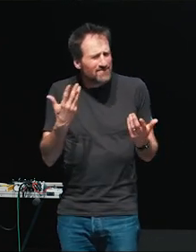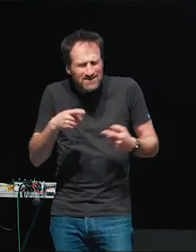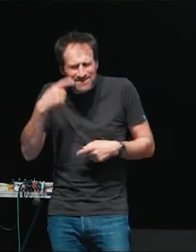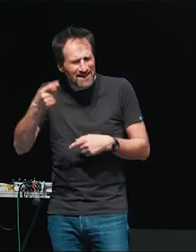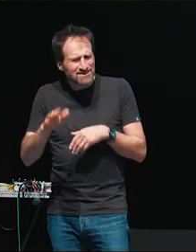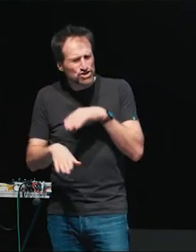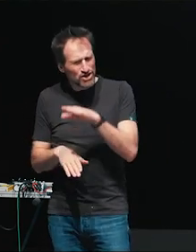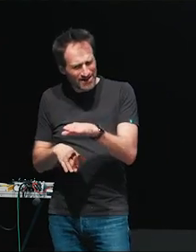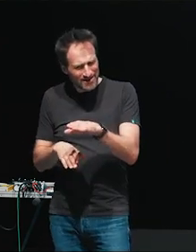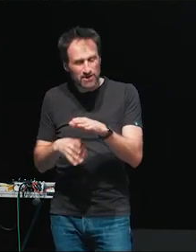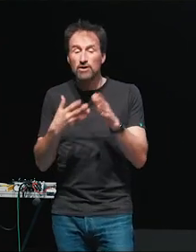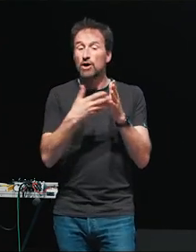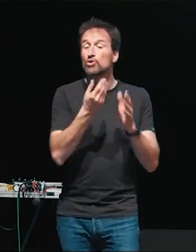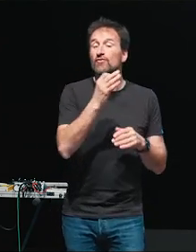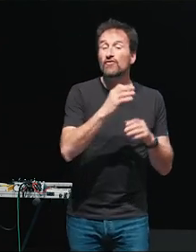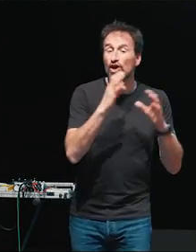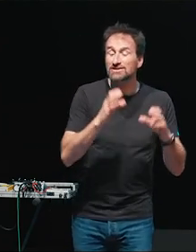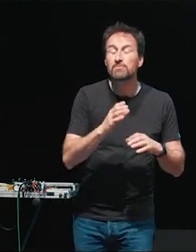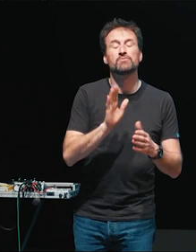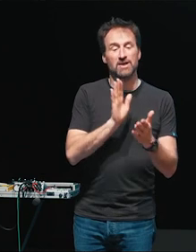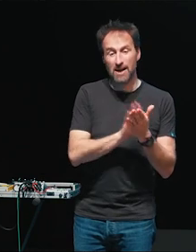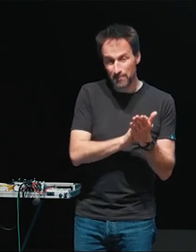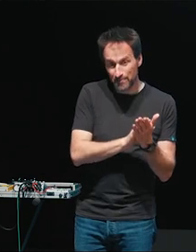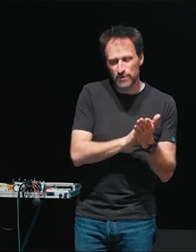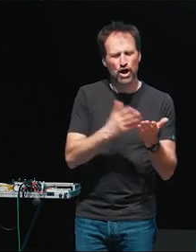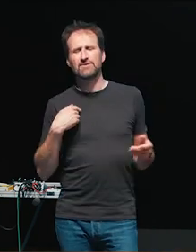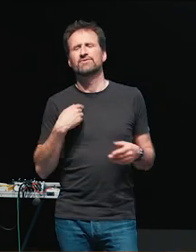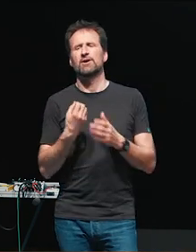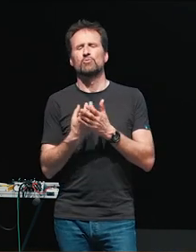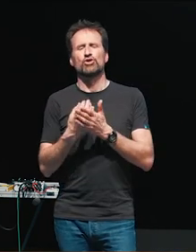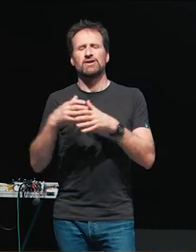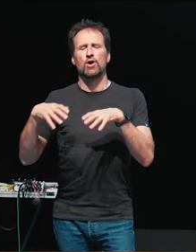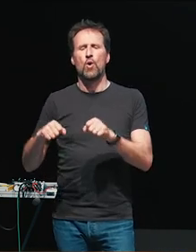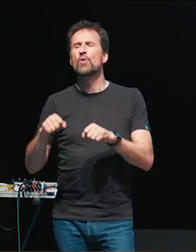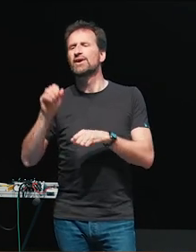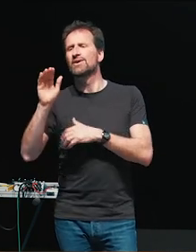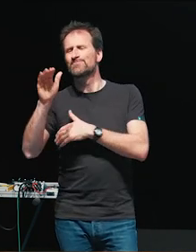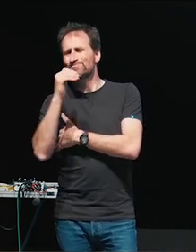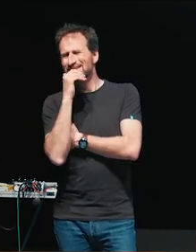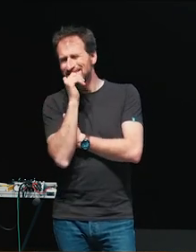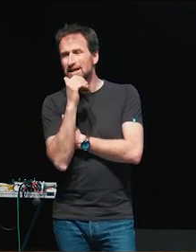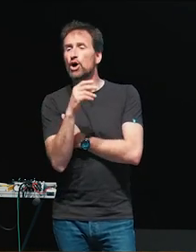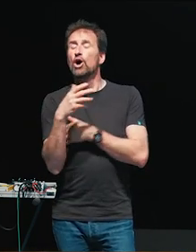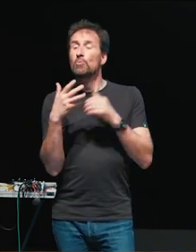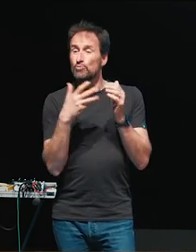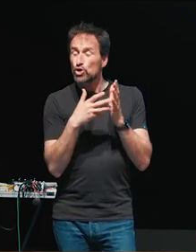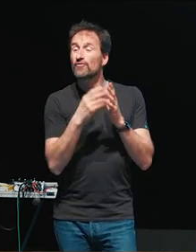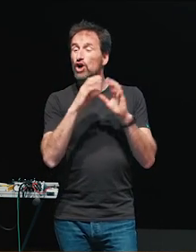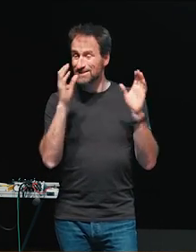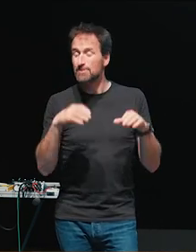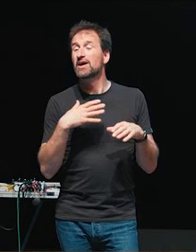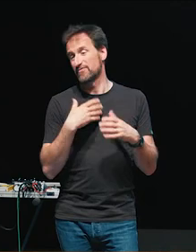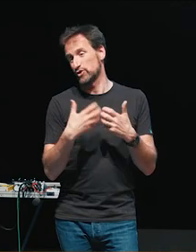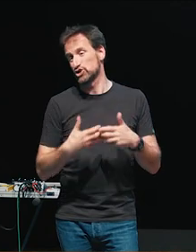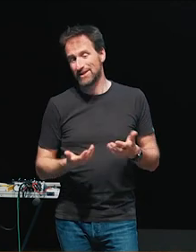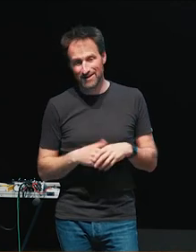concept worked, so this has to work. So we report to our product owner. So we told him, yeah, the proof of concept worked. So he took